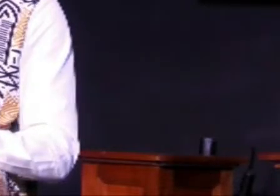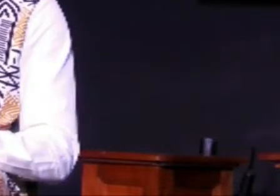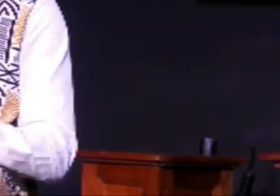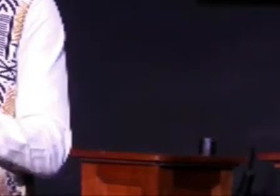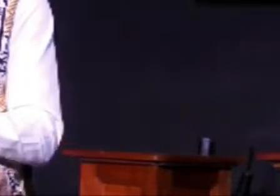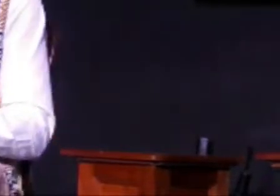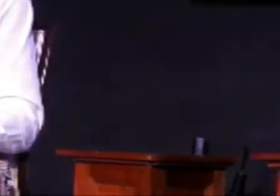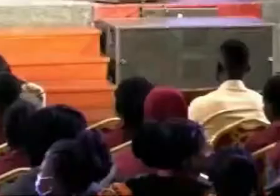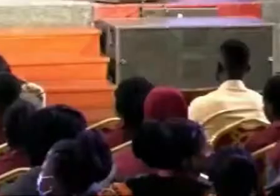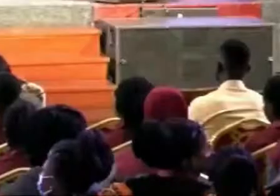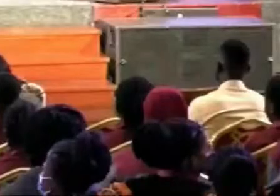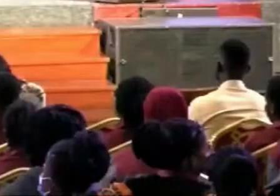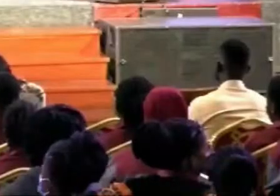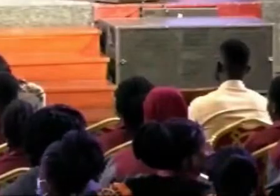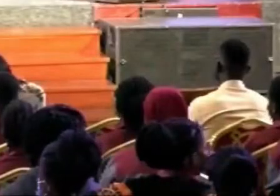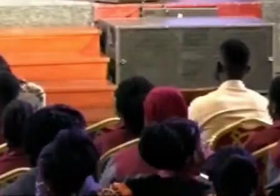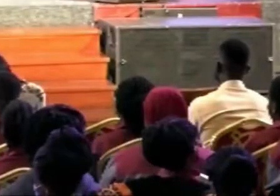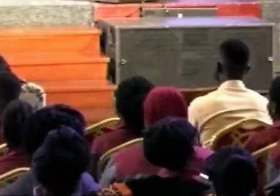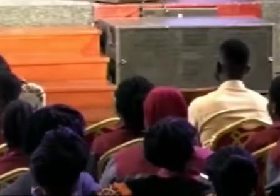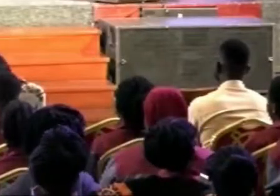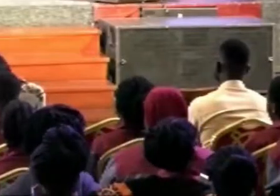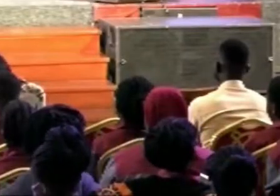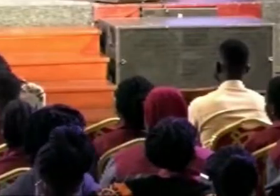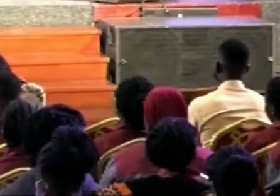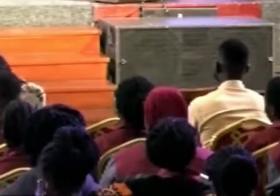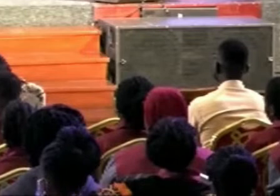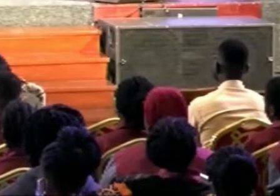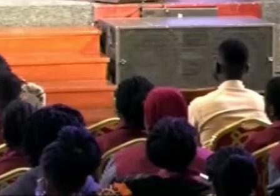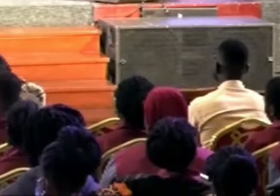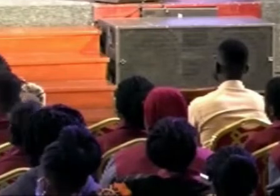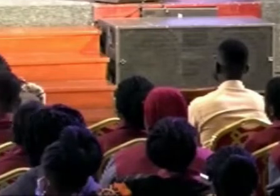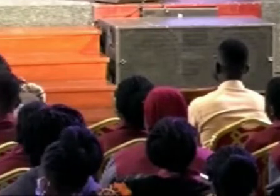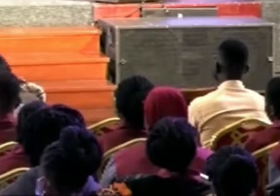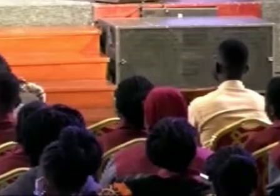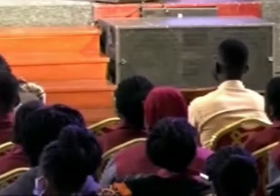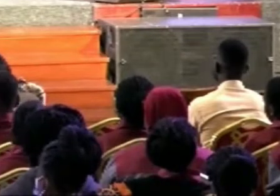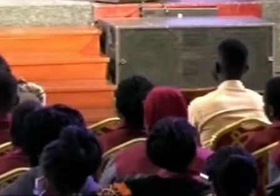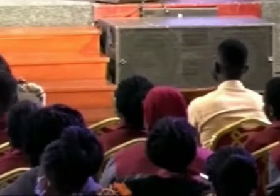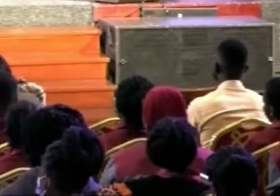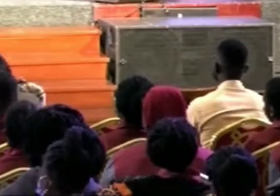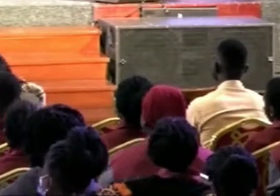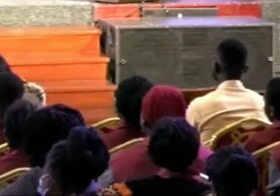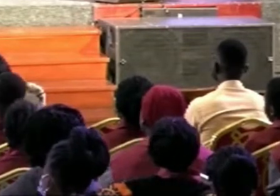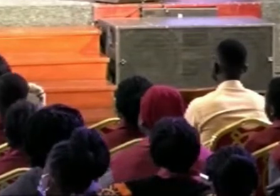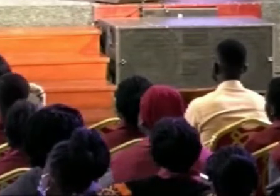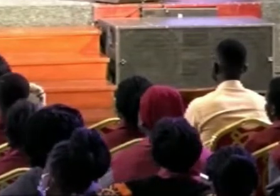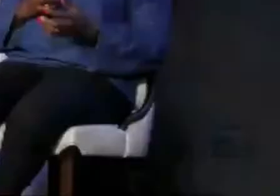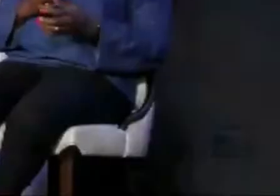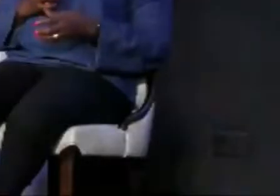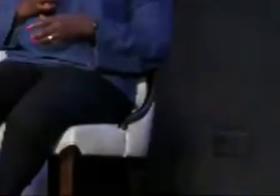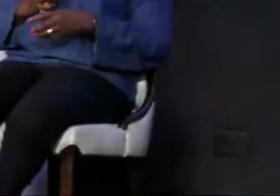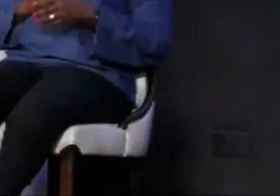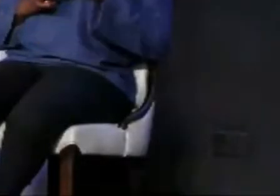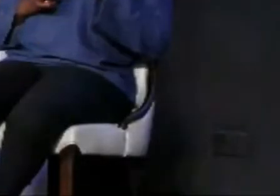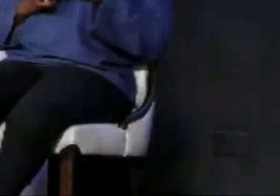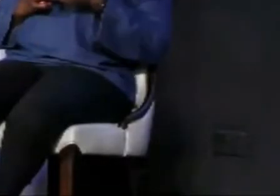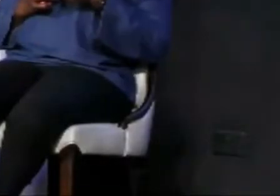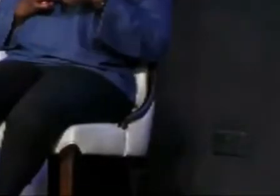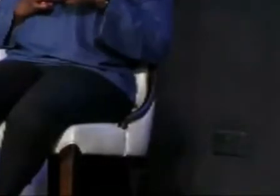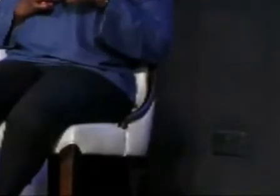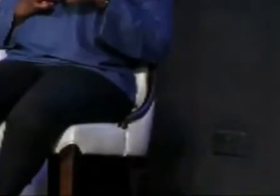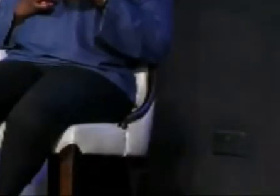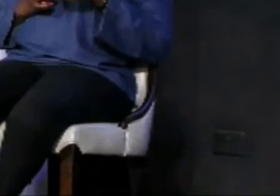certified counselor, Kafui Mills Odwe. Kafui, tell me, what was going through your mind as they shared their thoughts?